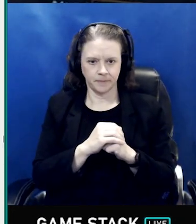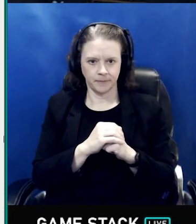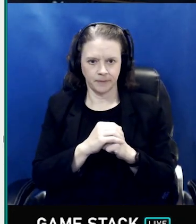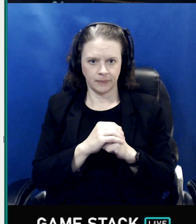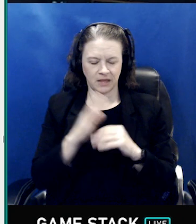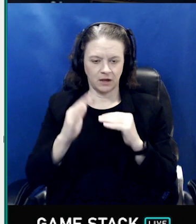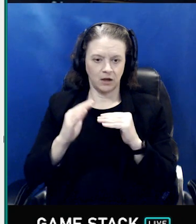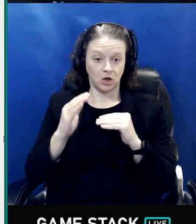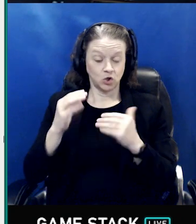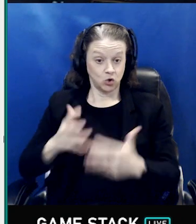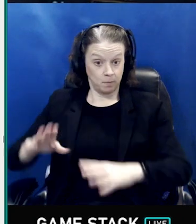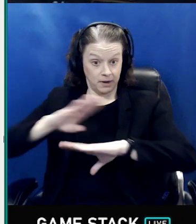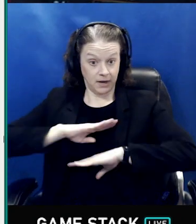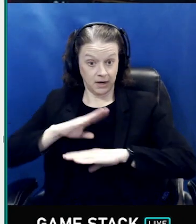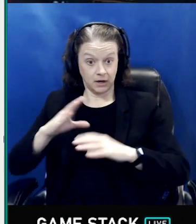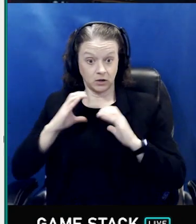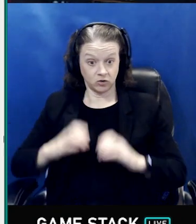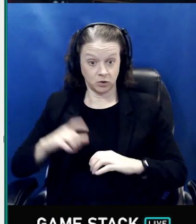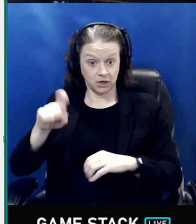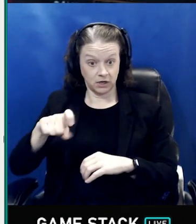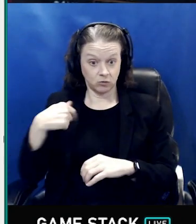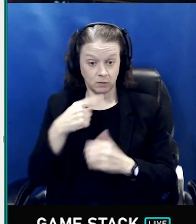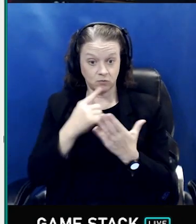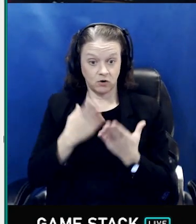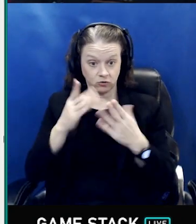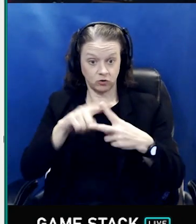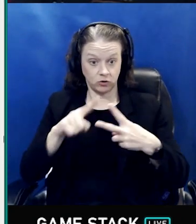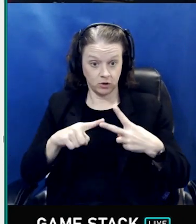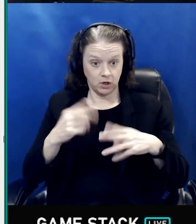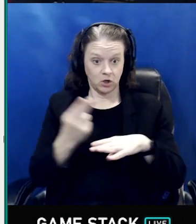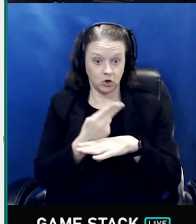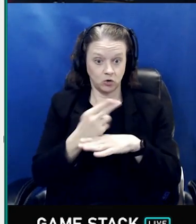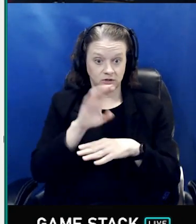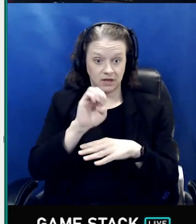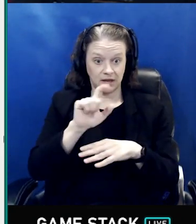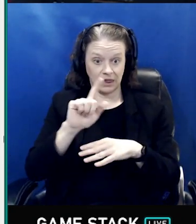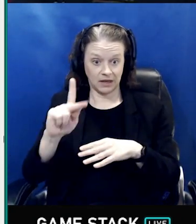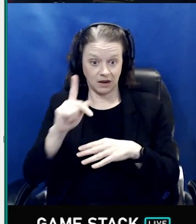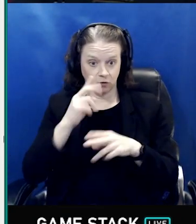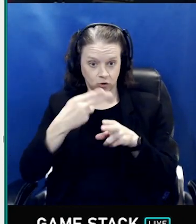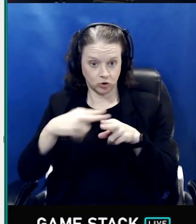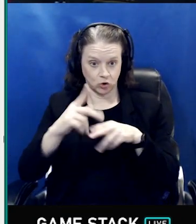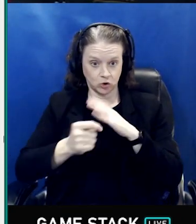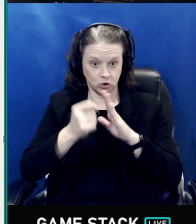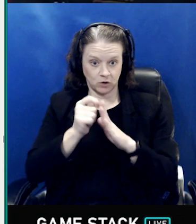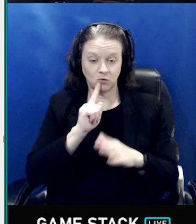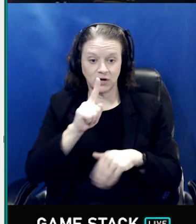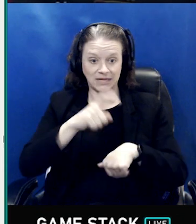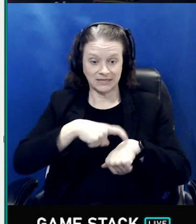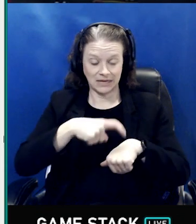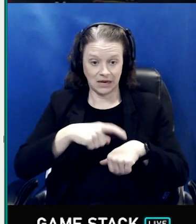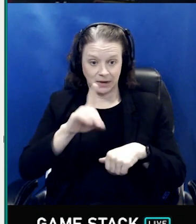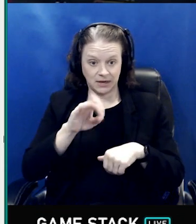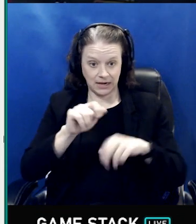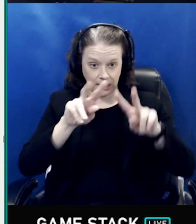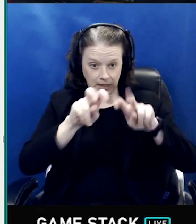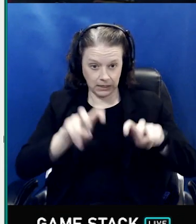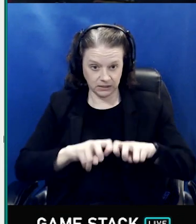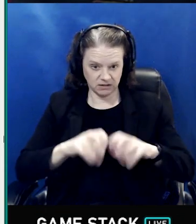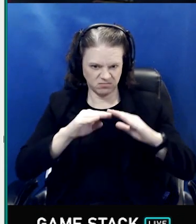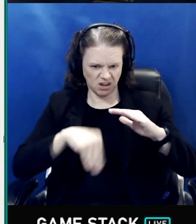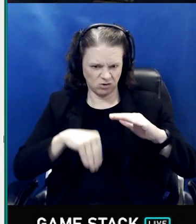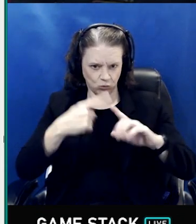we propose two things. Use ELK for short-term real-time data analysis, which means under 1 month.